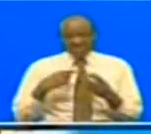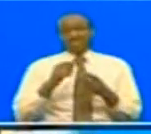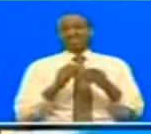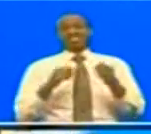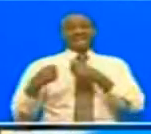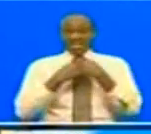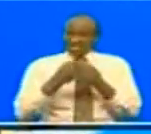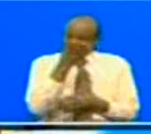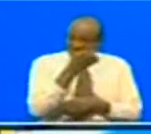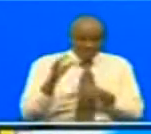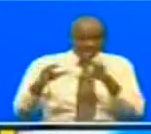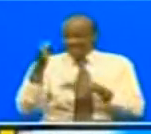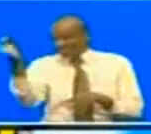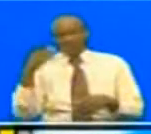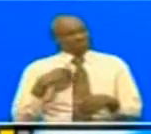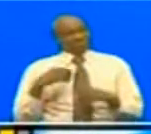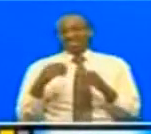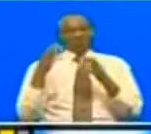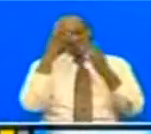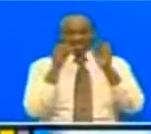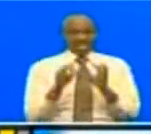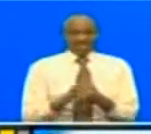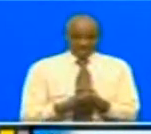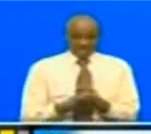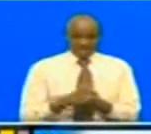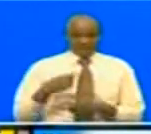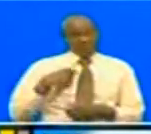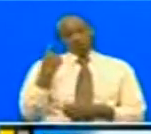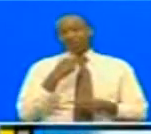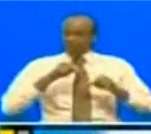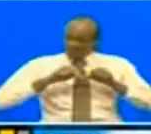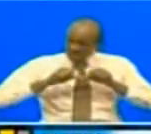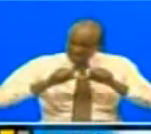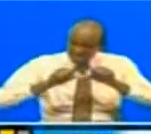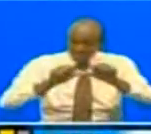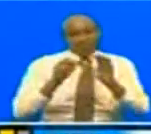downs of emerging markets. We've seen that, and we will sustain our way through it.